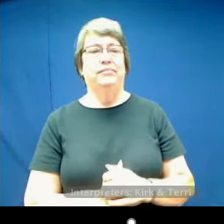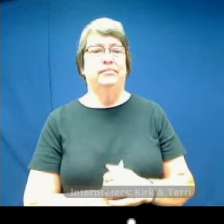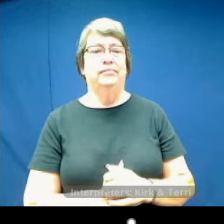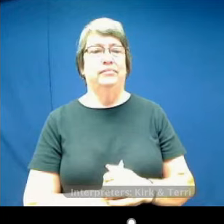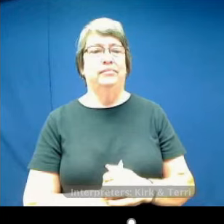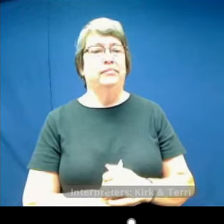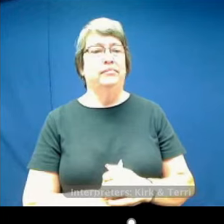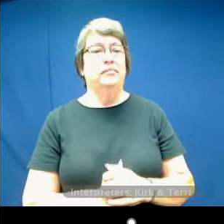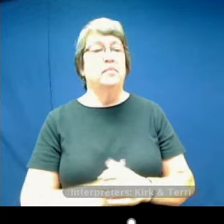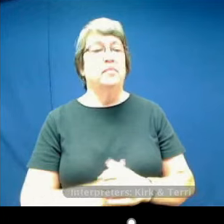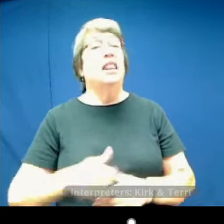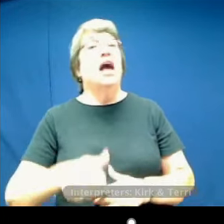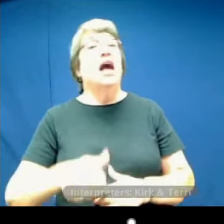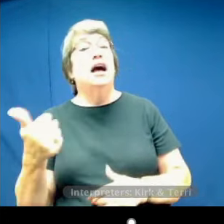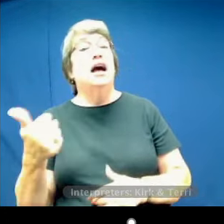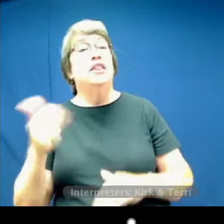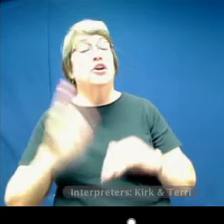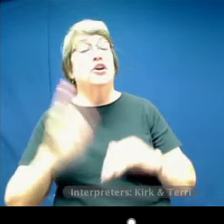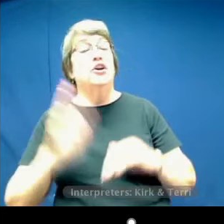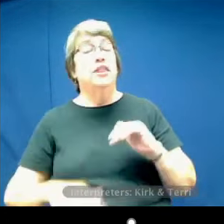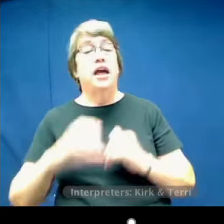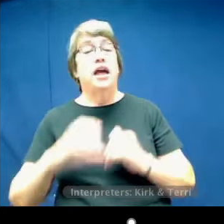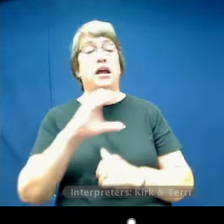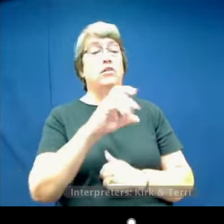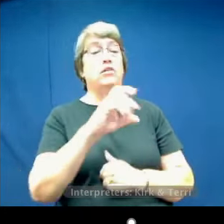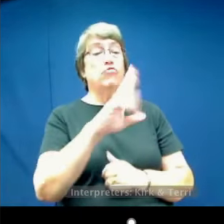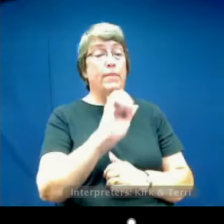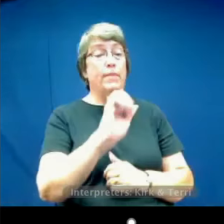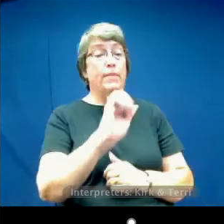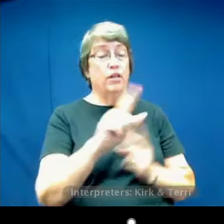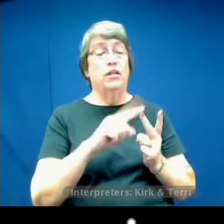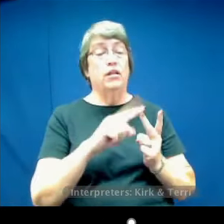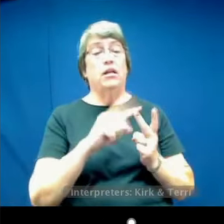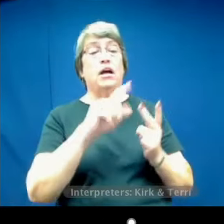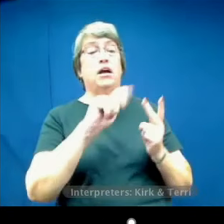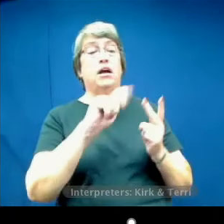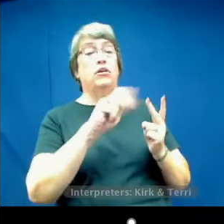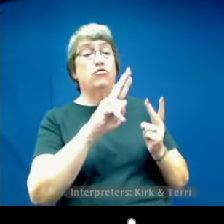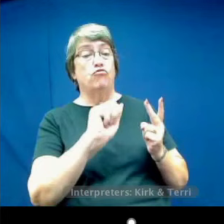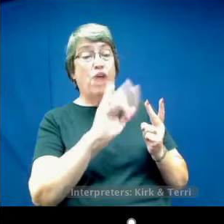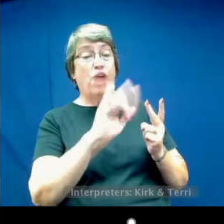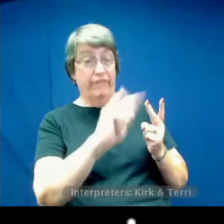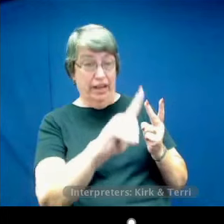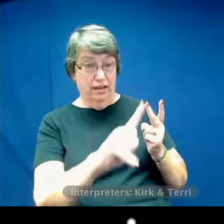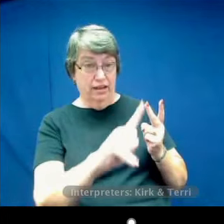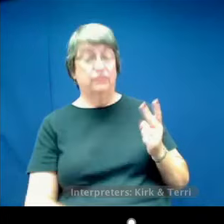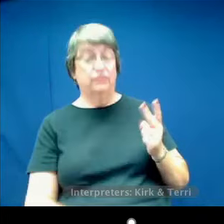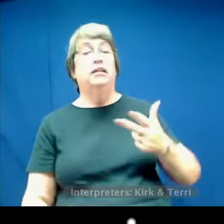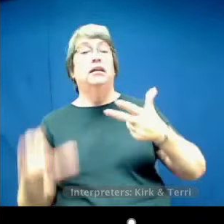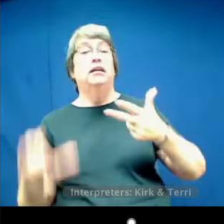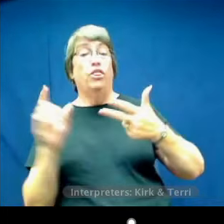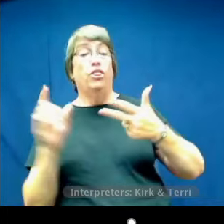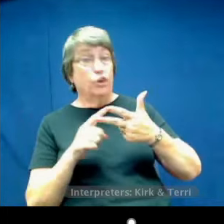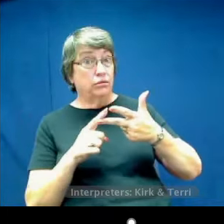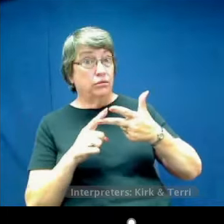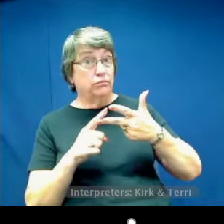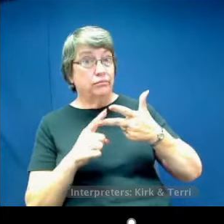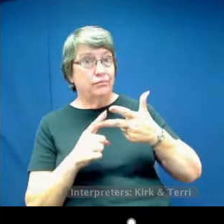Other than criminal and traffic court, family law is where we are most of the time.